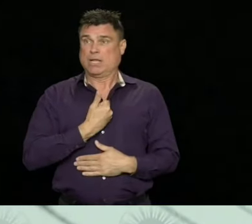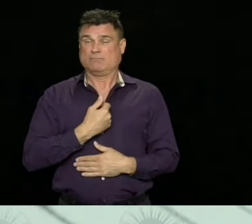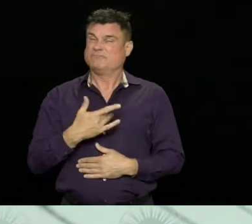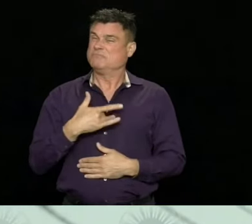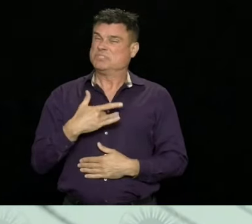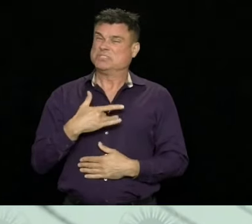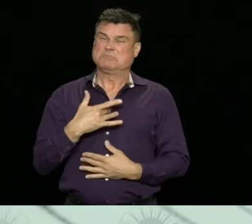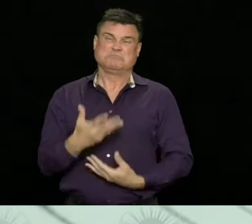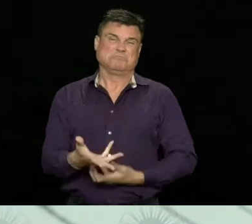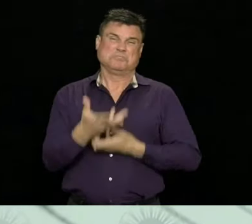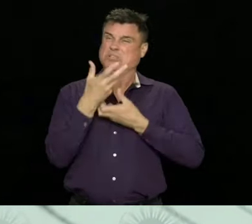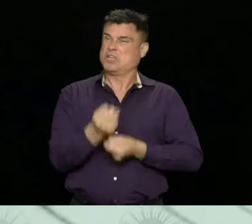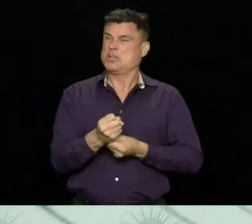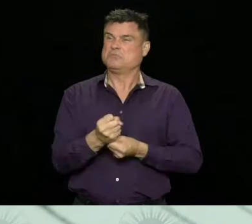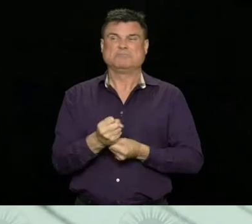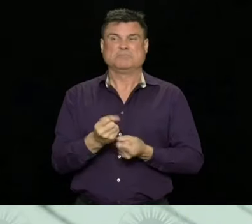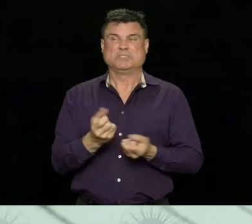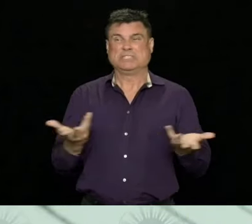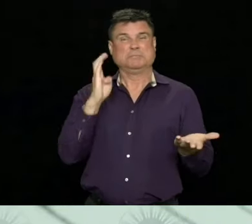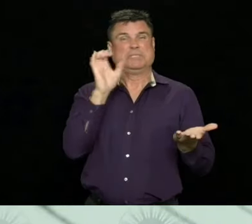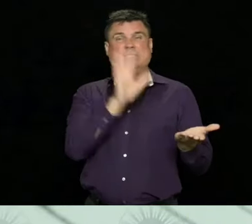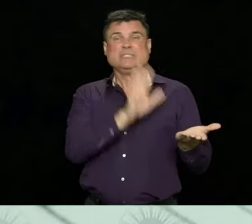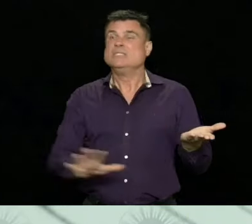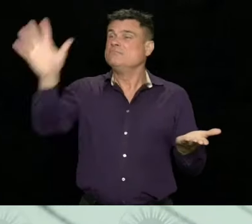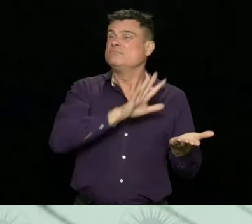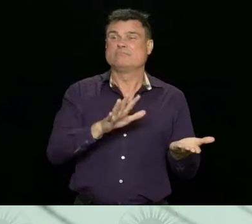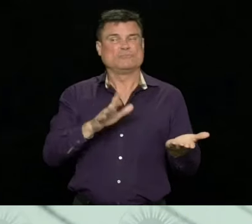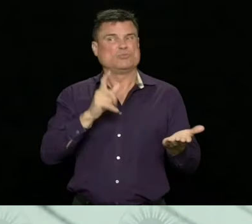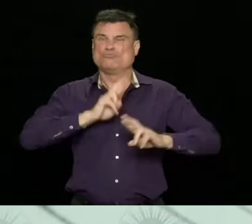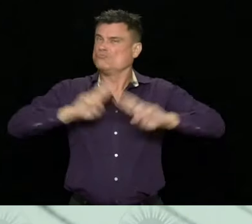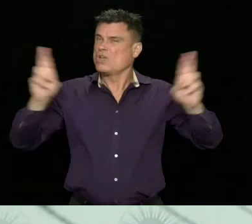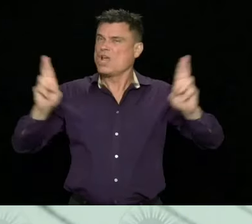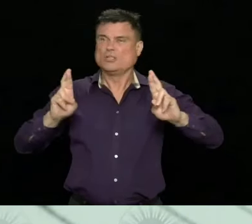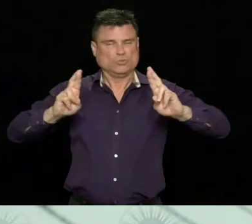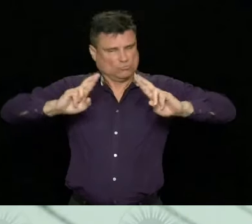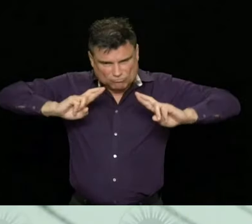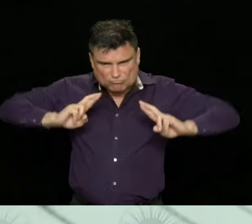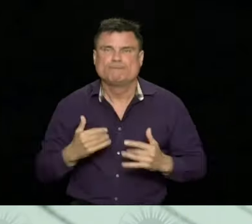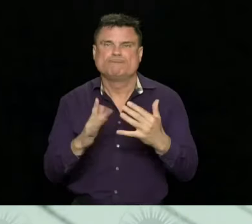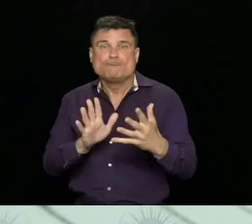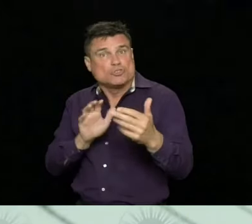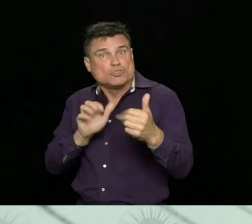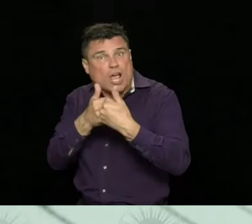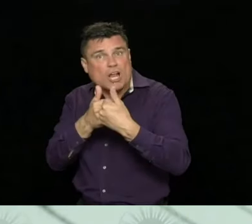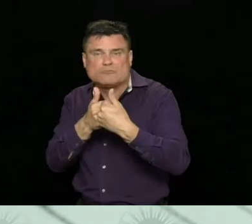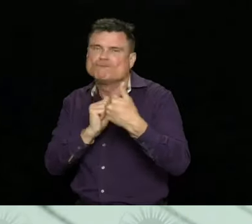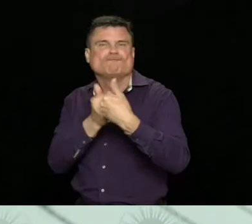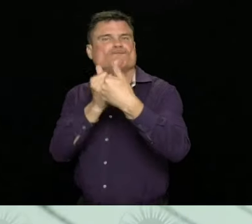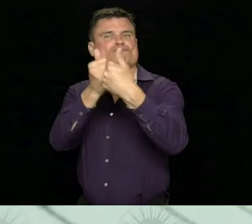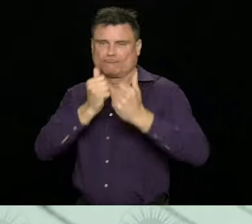that challenge. The next question is from Rob Buffum, CTV, Vancouver Island. Rob, go ahead, please.